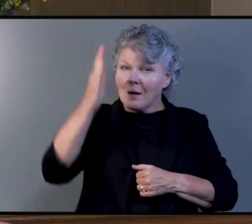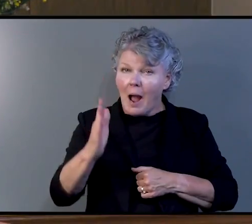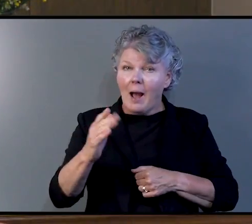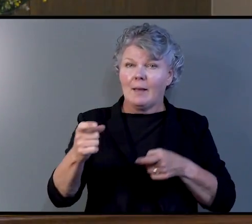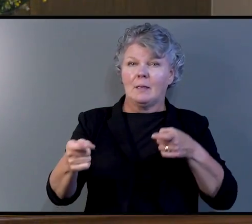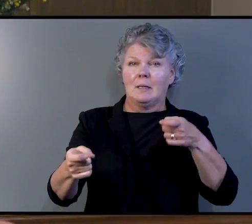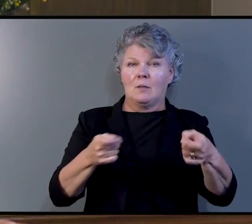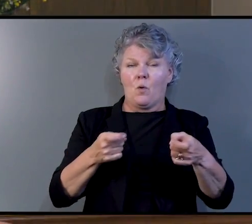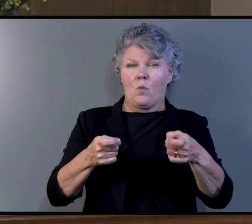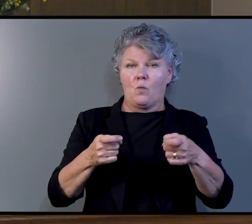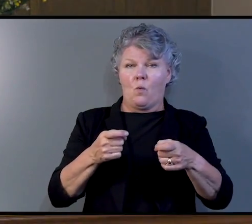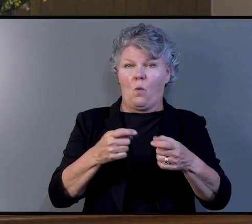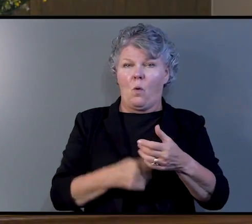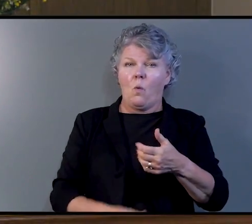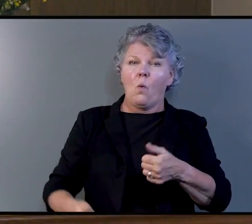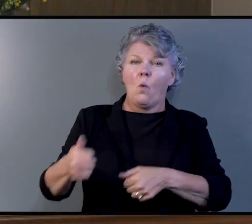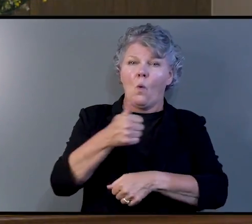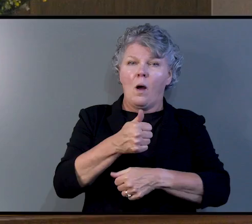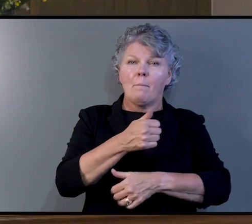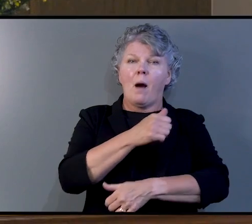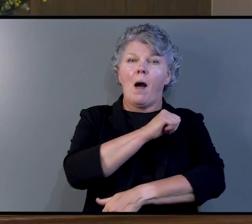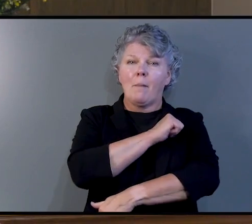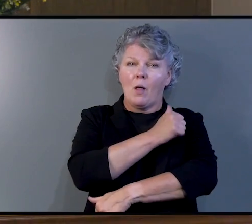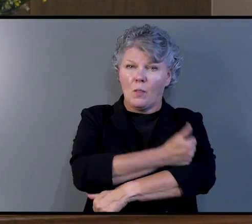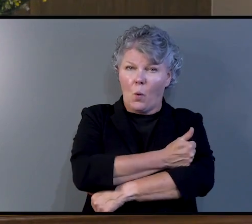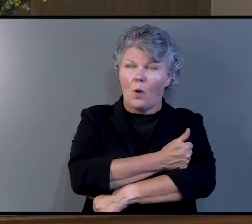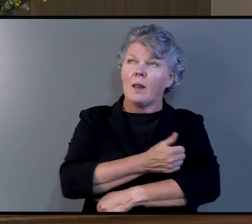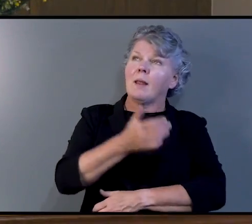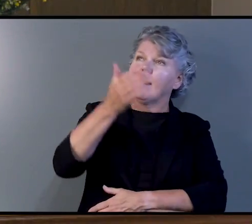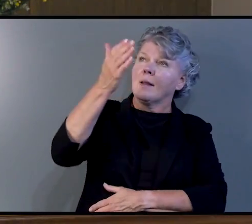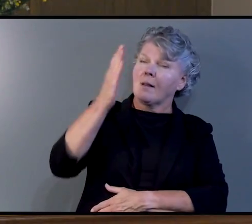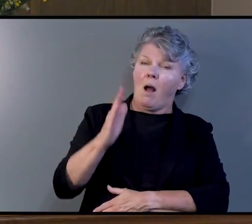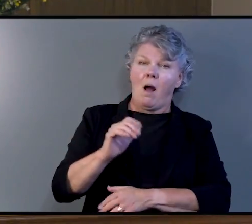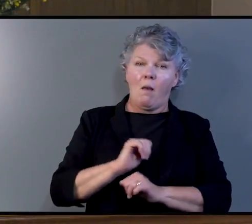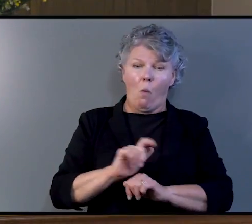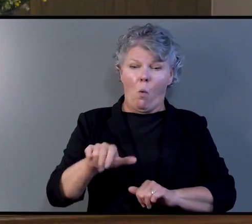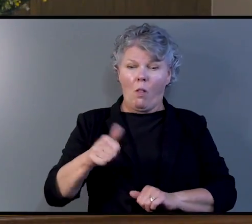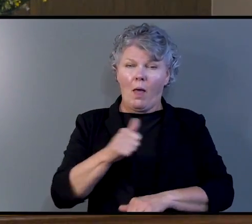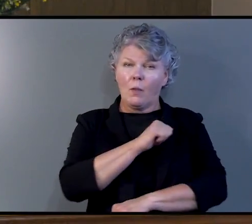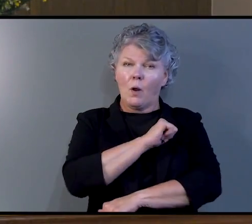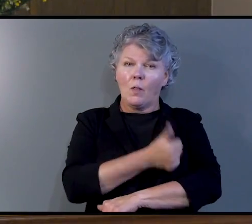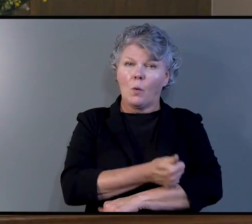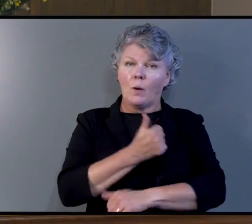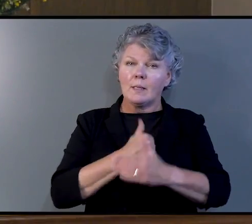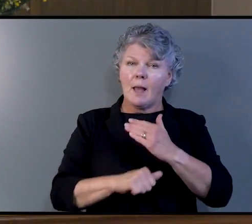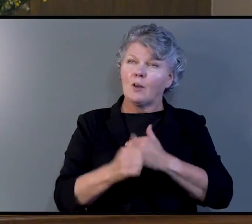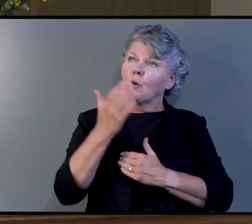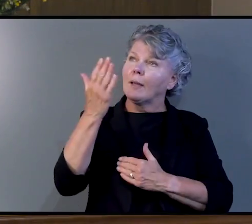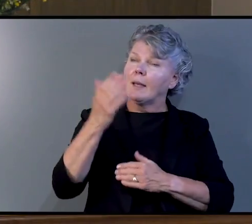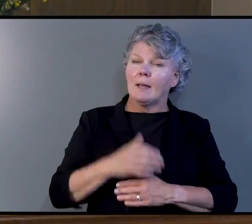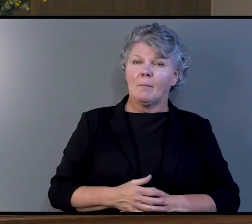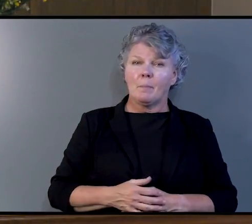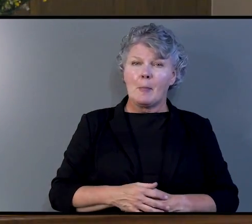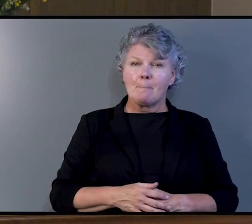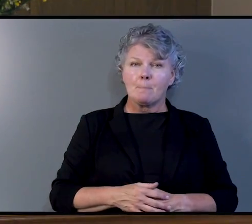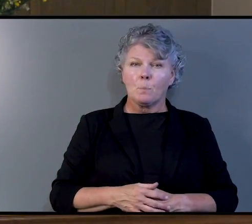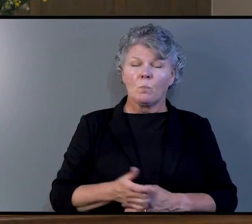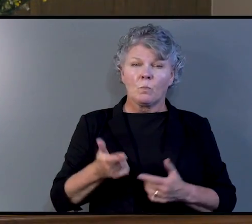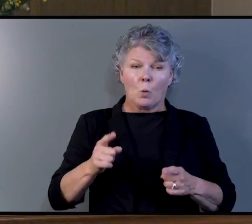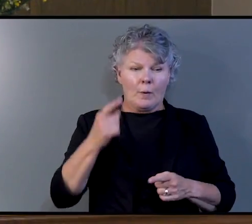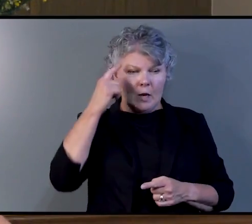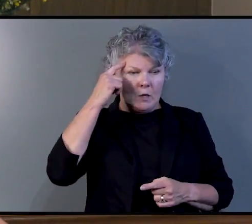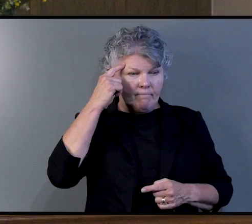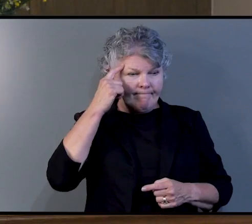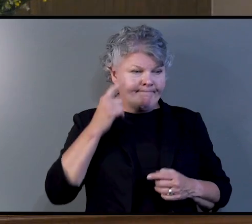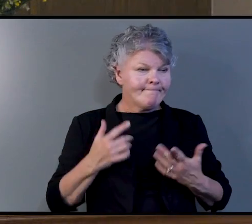The ultimate authority is God. All other authorities come from Him and Him alone. When we lose sight of God and start